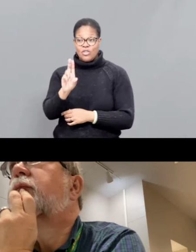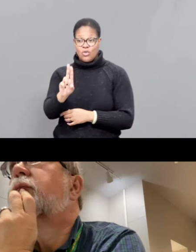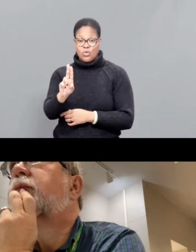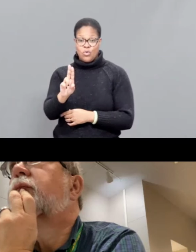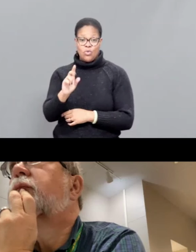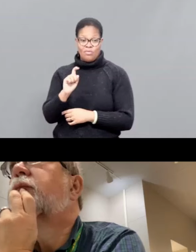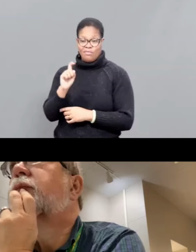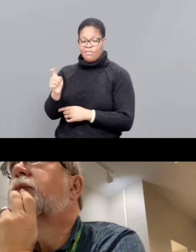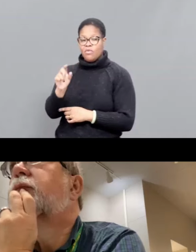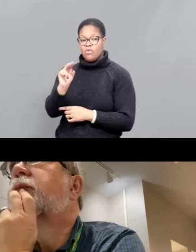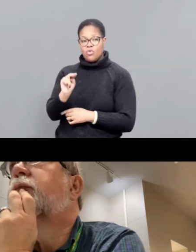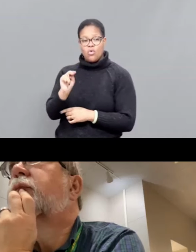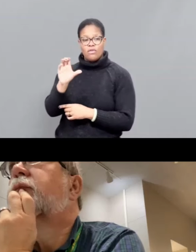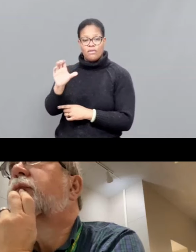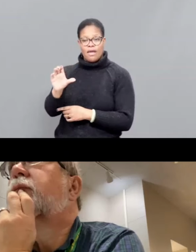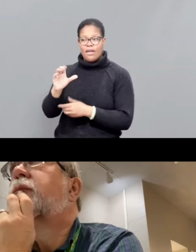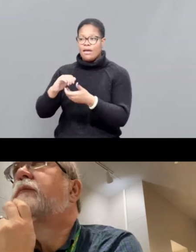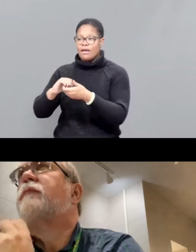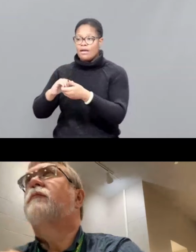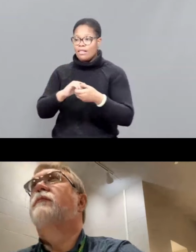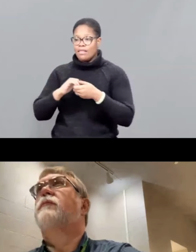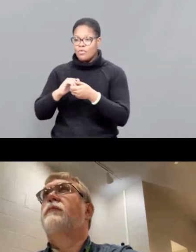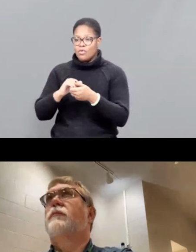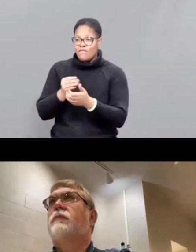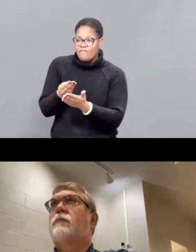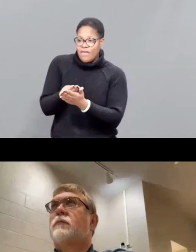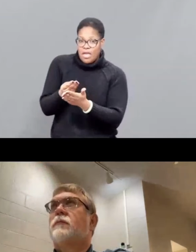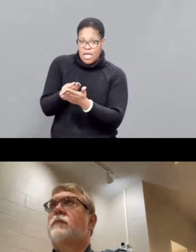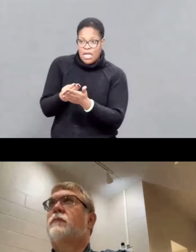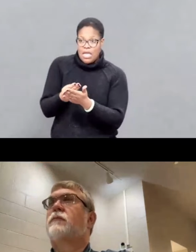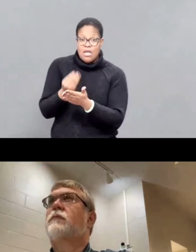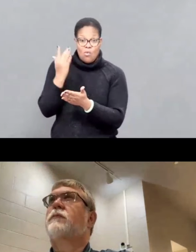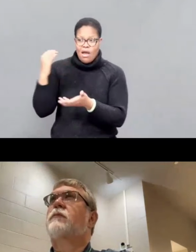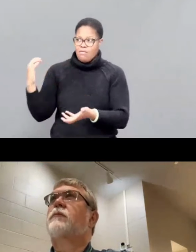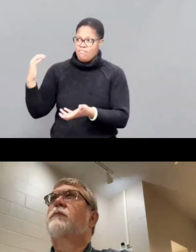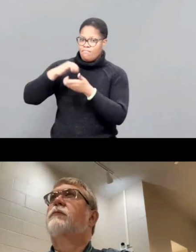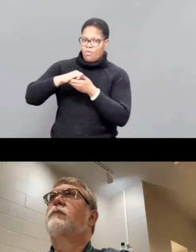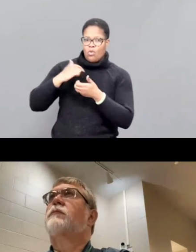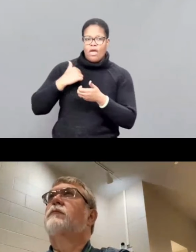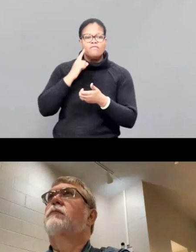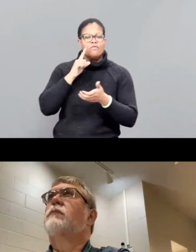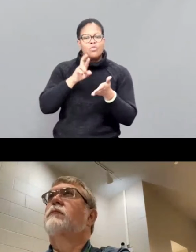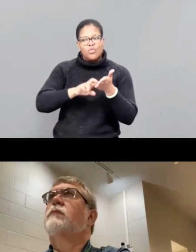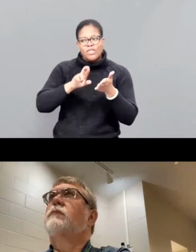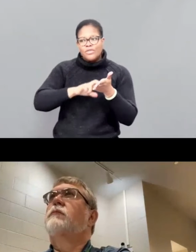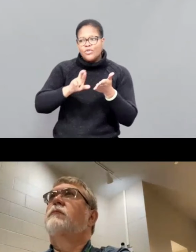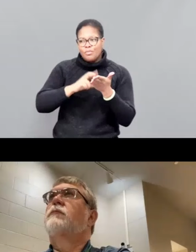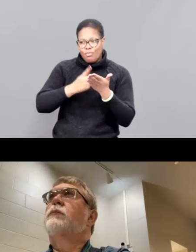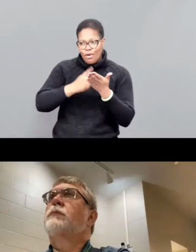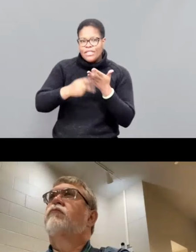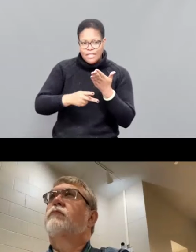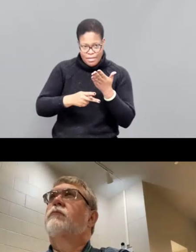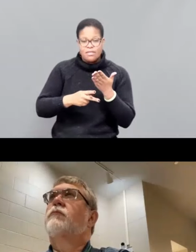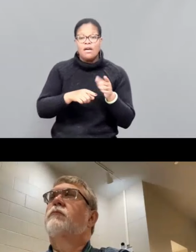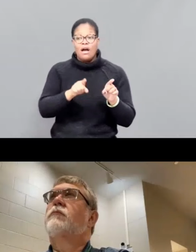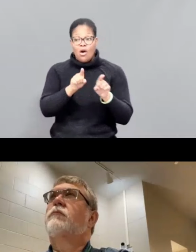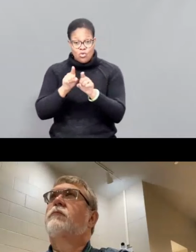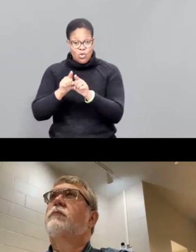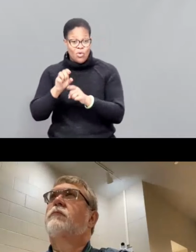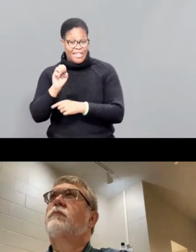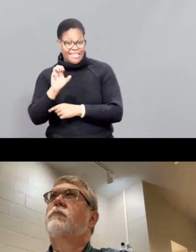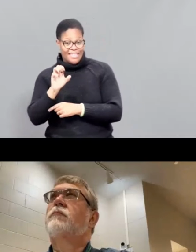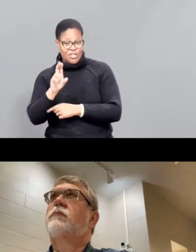North Carolina Collaboratory funding to partner with us for a research project. And they also have made a